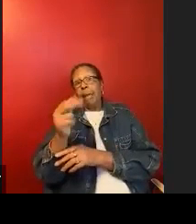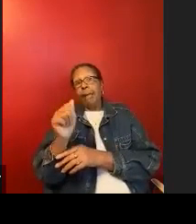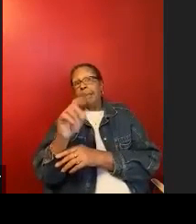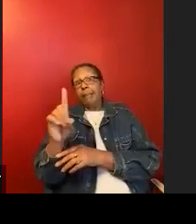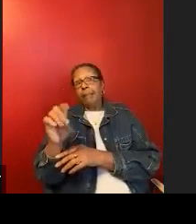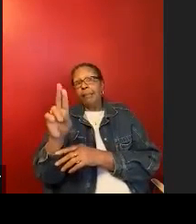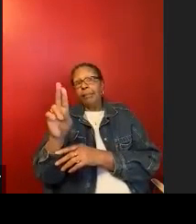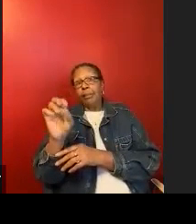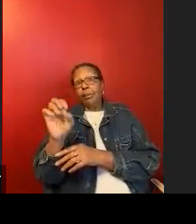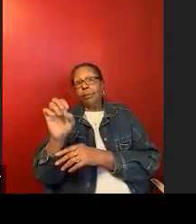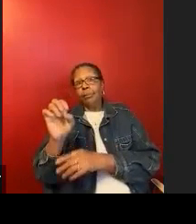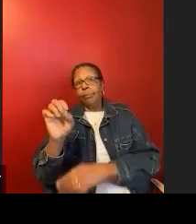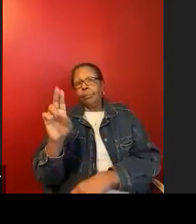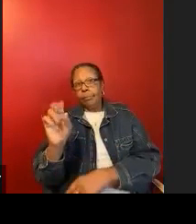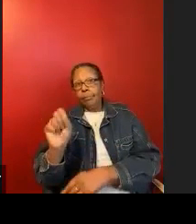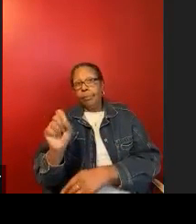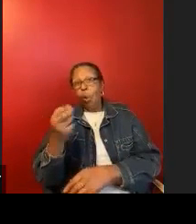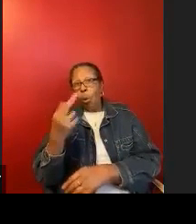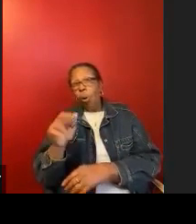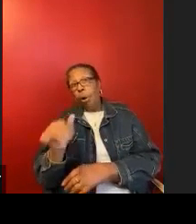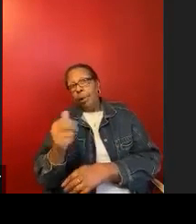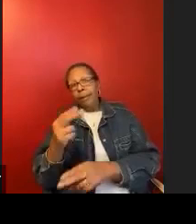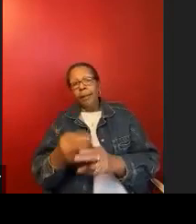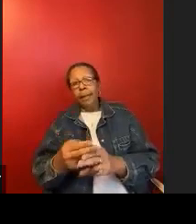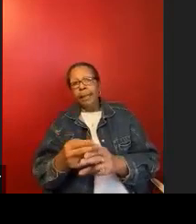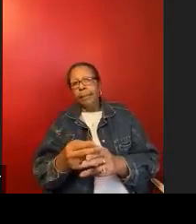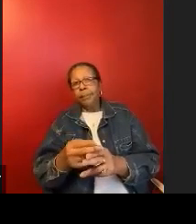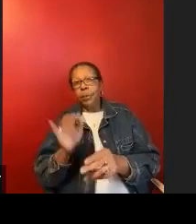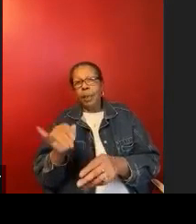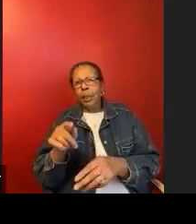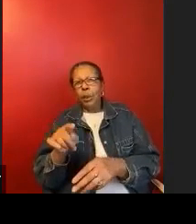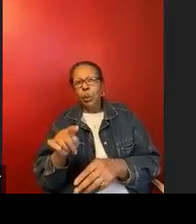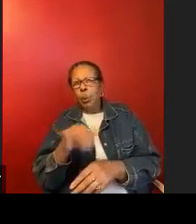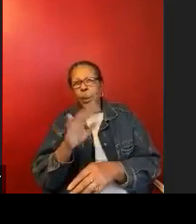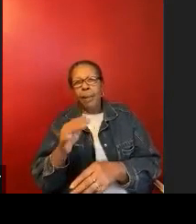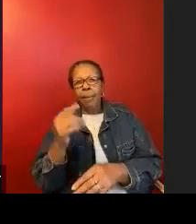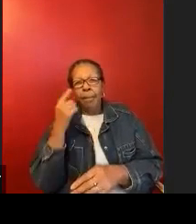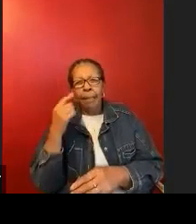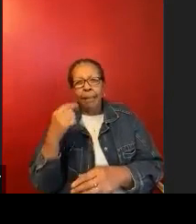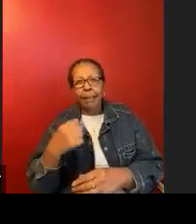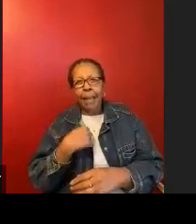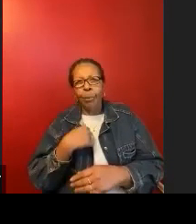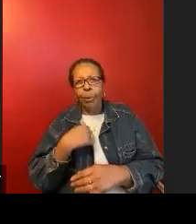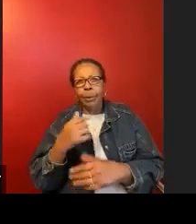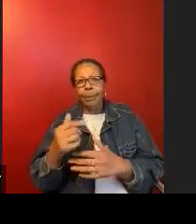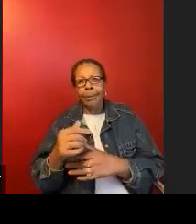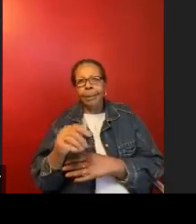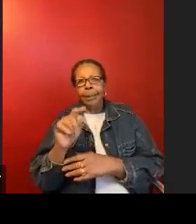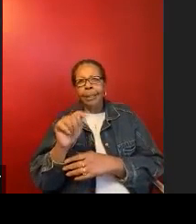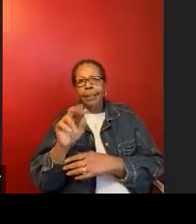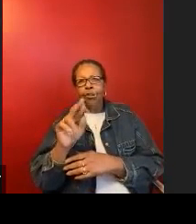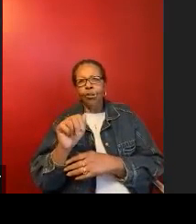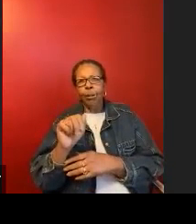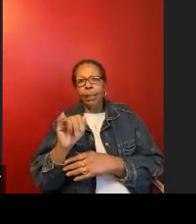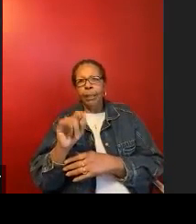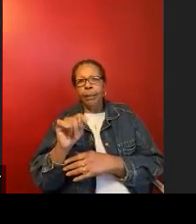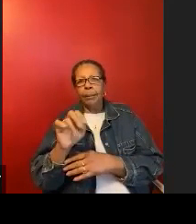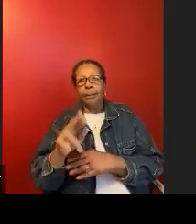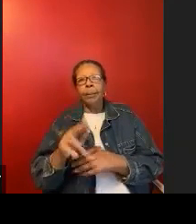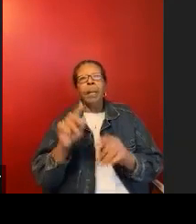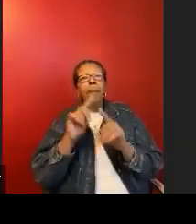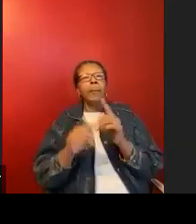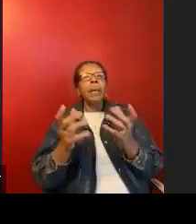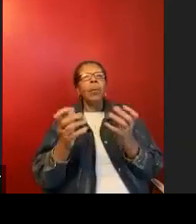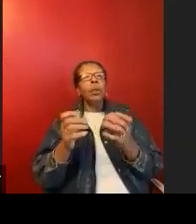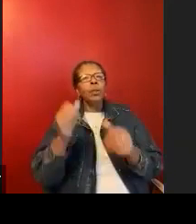hear a little bit more about some of these disciples later in the sermon, but I want you just to remember a couple of key things